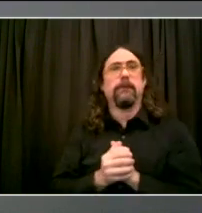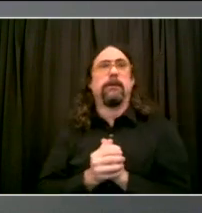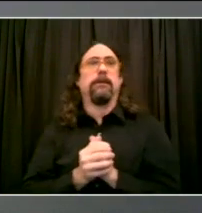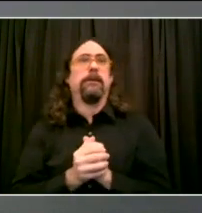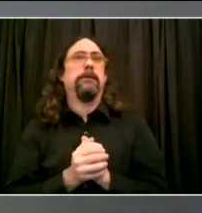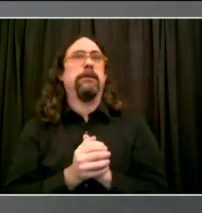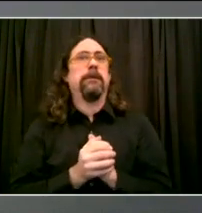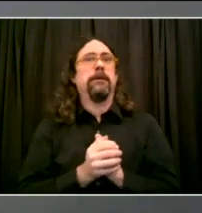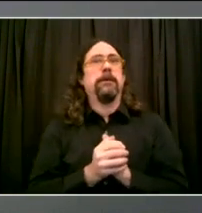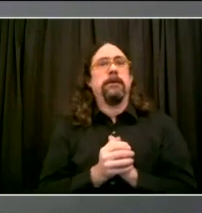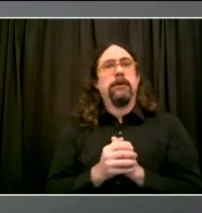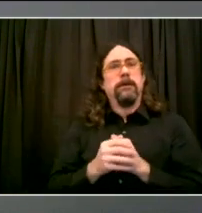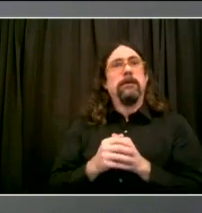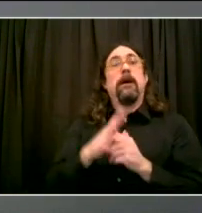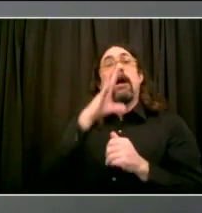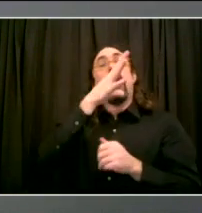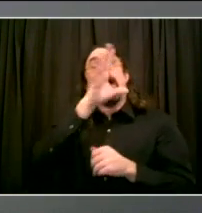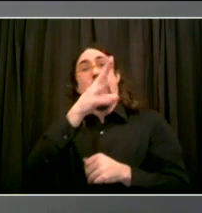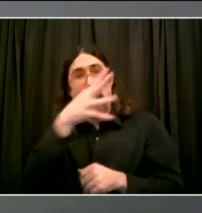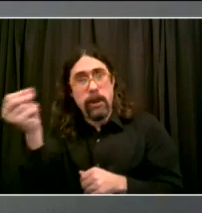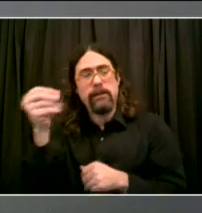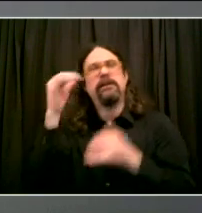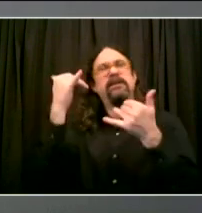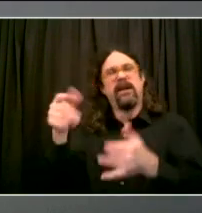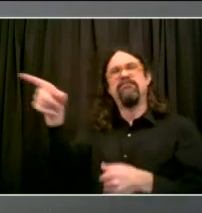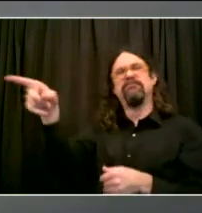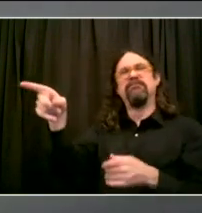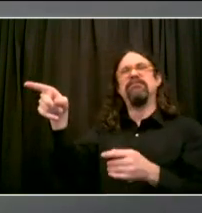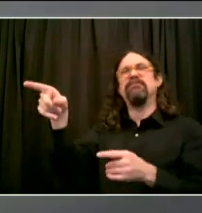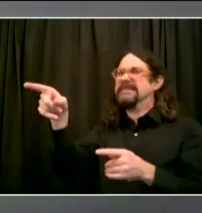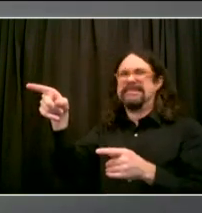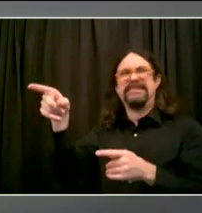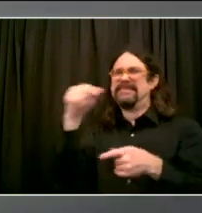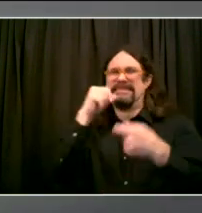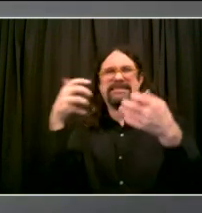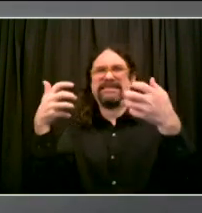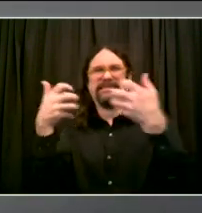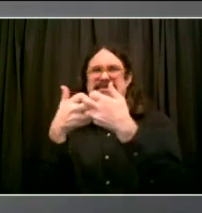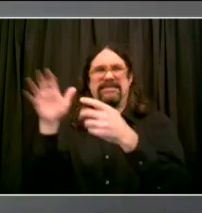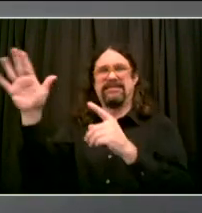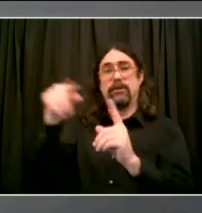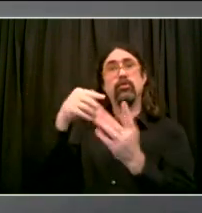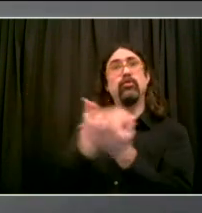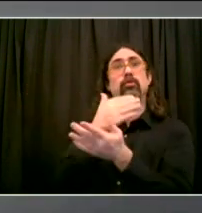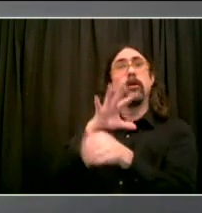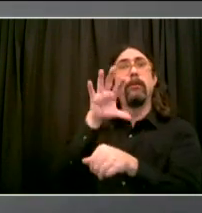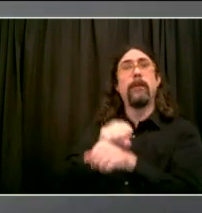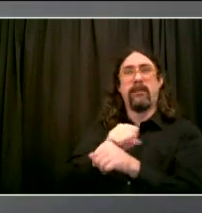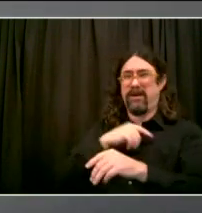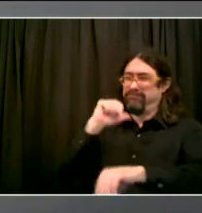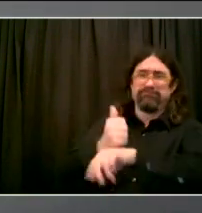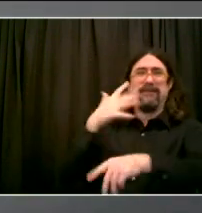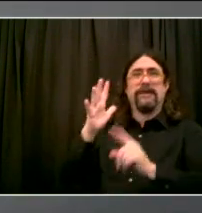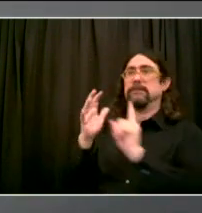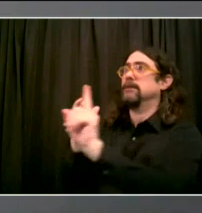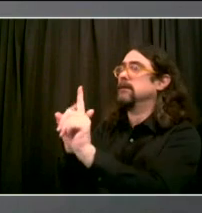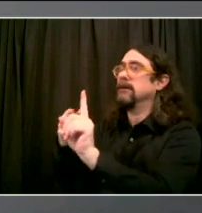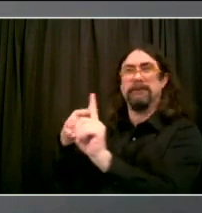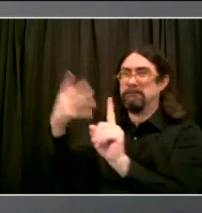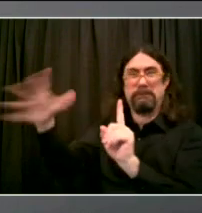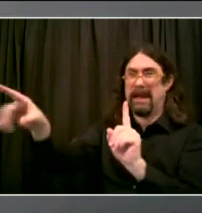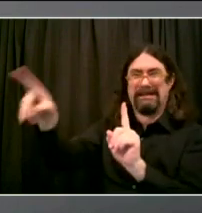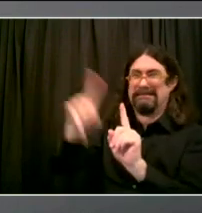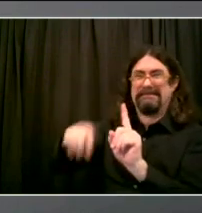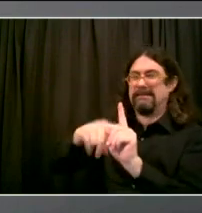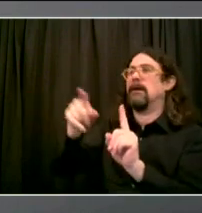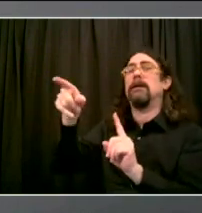our commitment to you is that we're going to get you a slot before we allow other people who haven't already made an appointment to